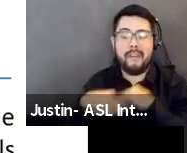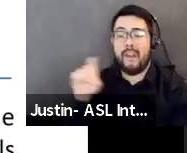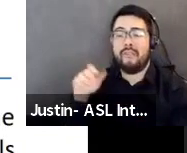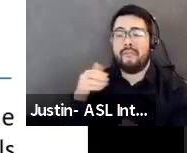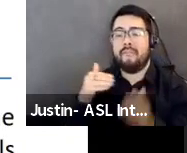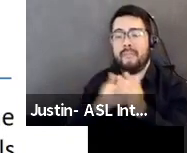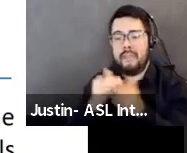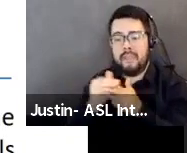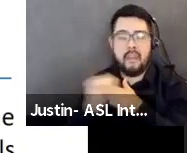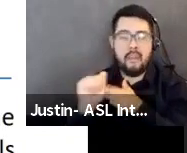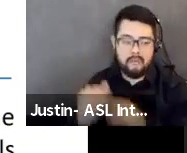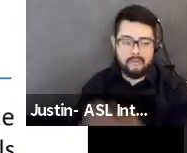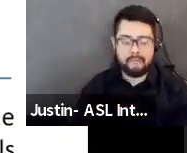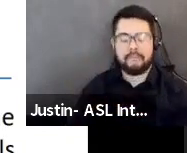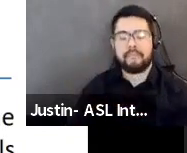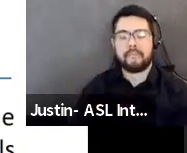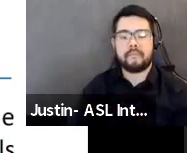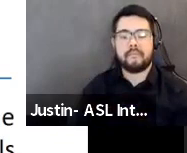accessibility